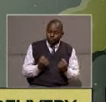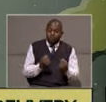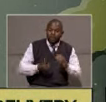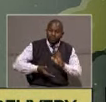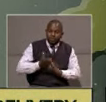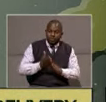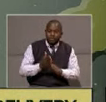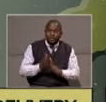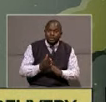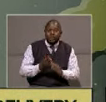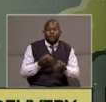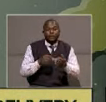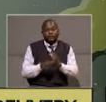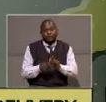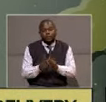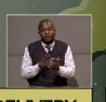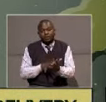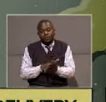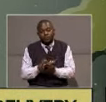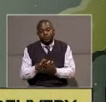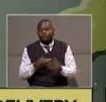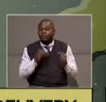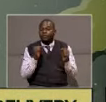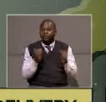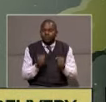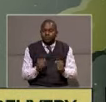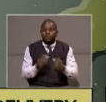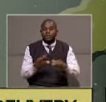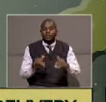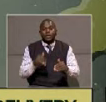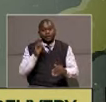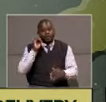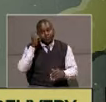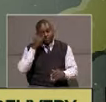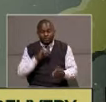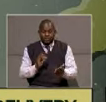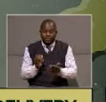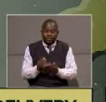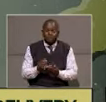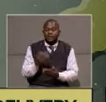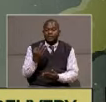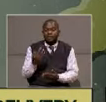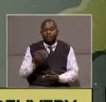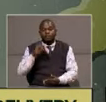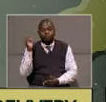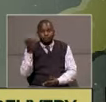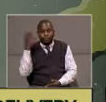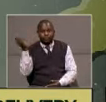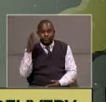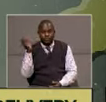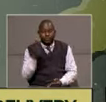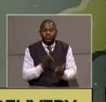care services at the expense of the patients. Although government has procured 3 ambulances that will